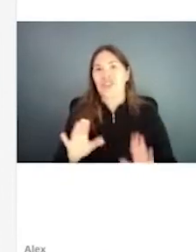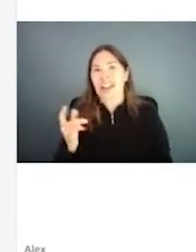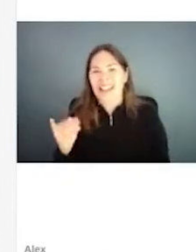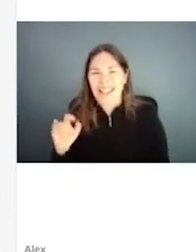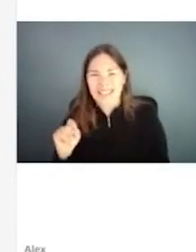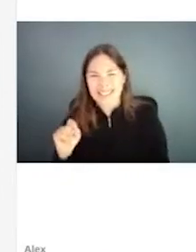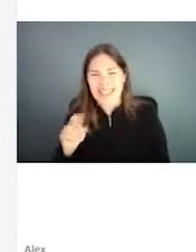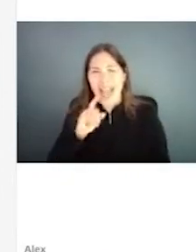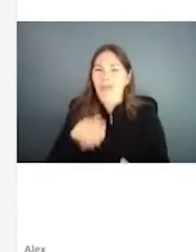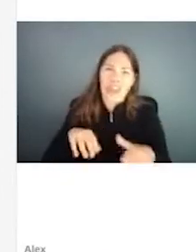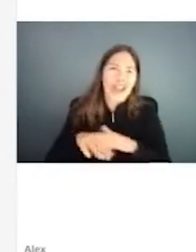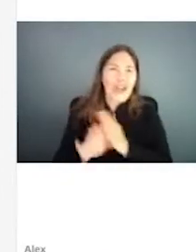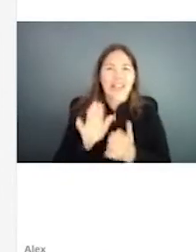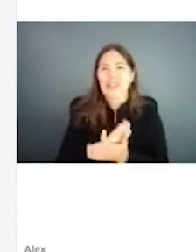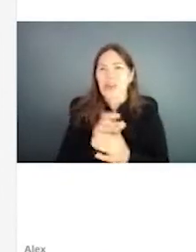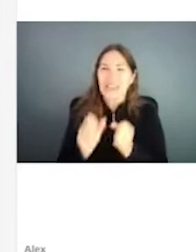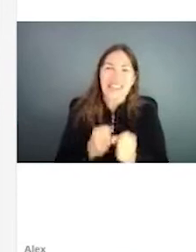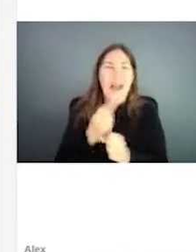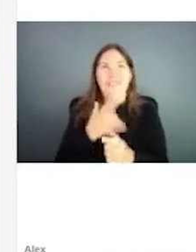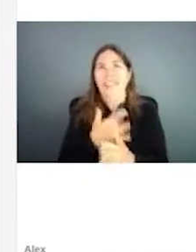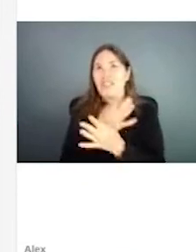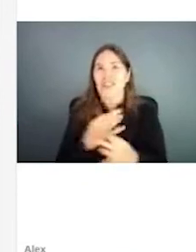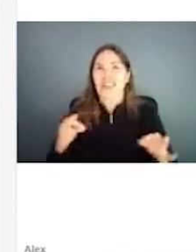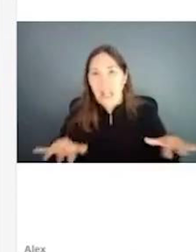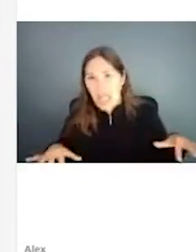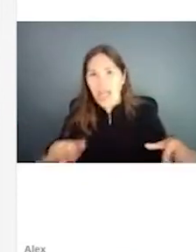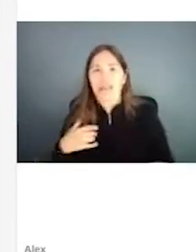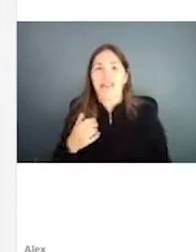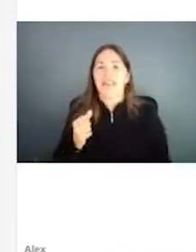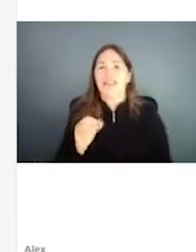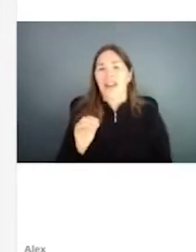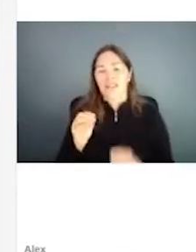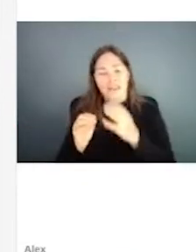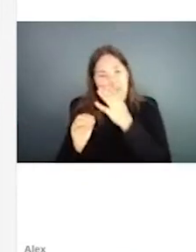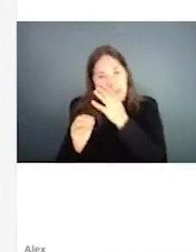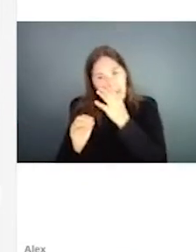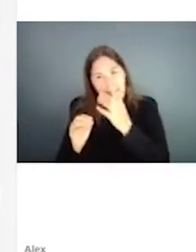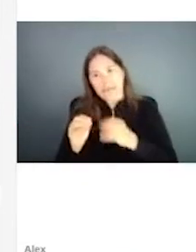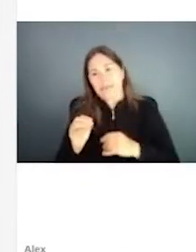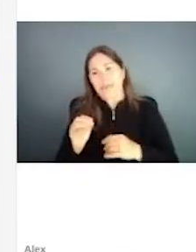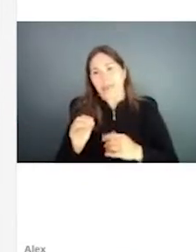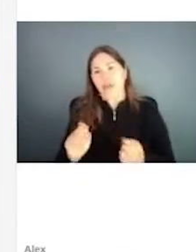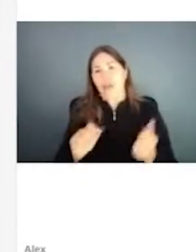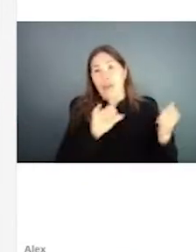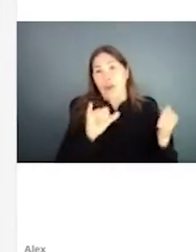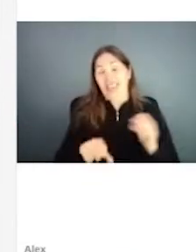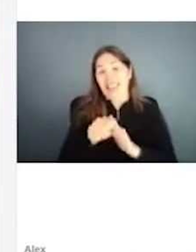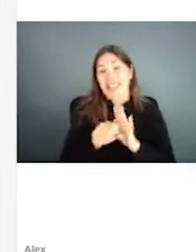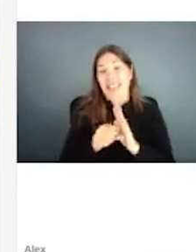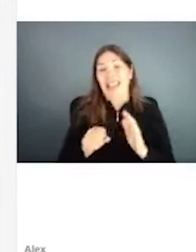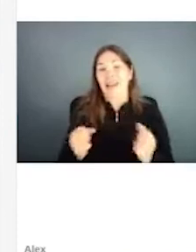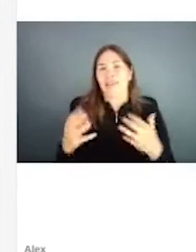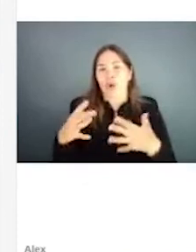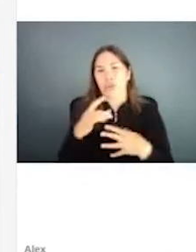into the school year and finally be free instead of a stiff like I've always been. So removing that state multiple choice